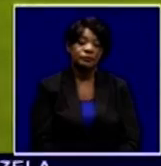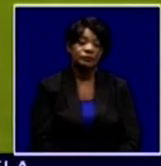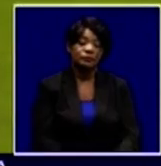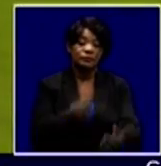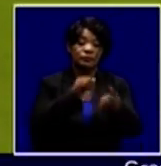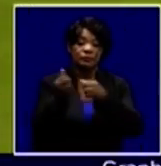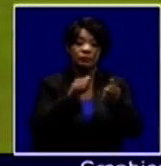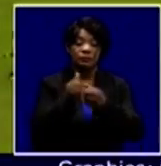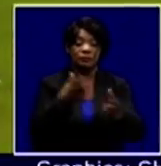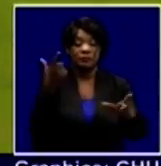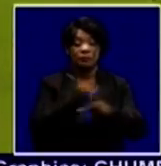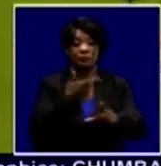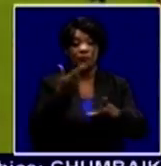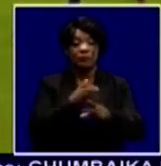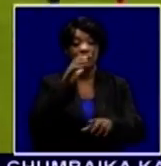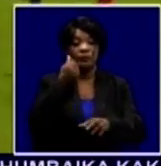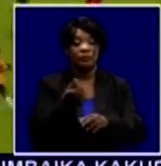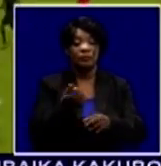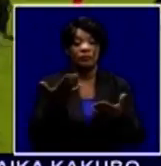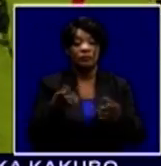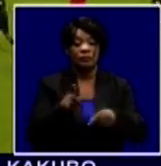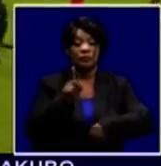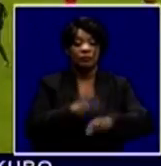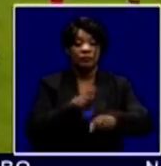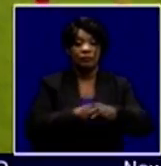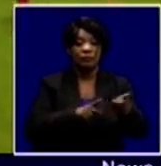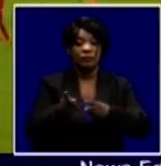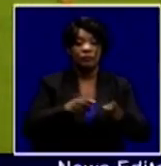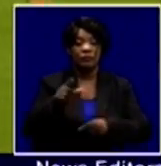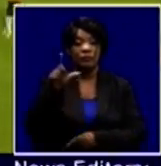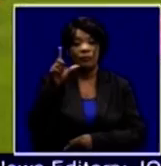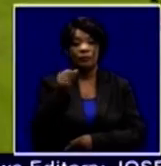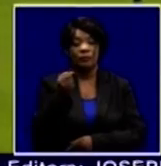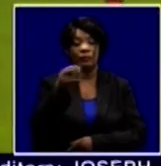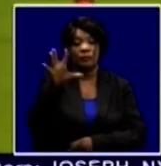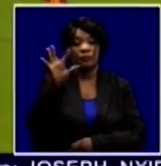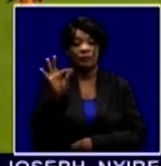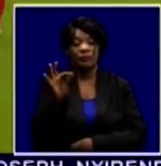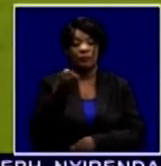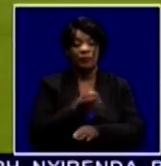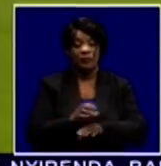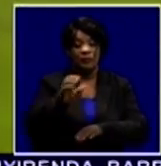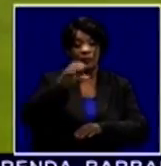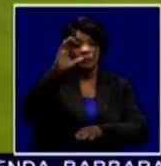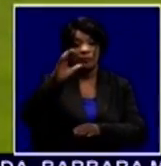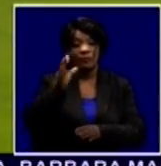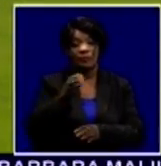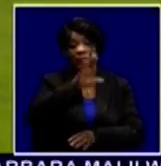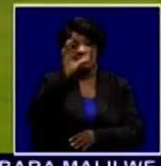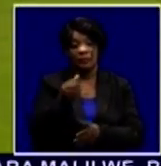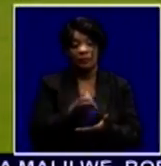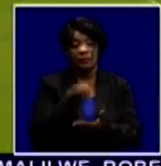And in sports, the Chipolo Polo boys tomorrow take on Guinea-Bissau in the 2019 Cameroon Africa Cup of